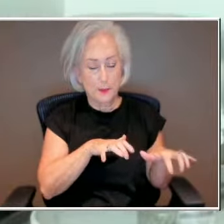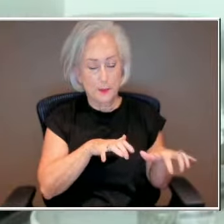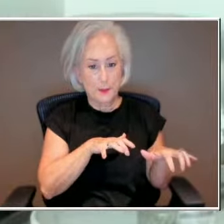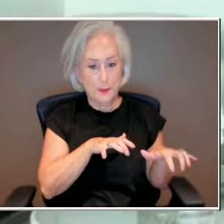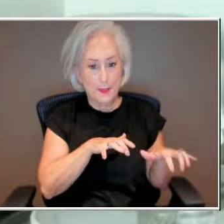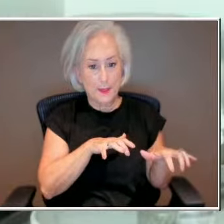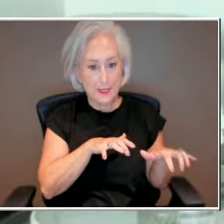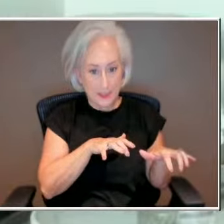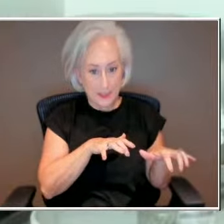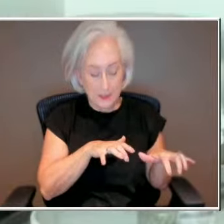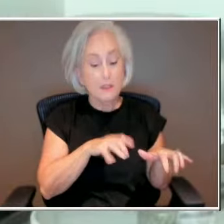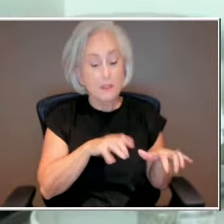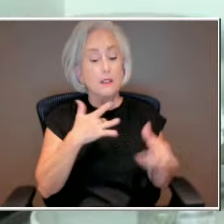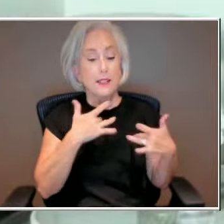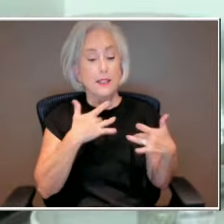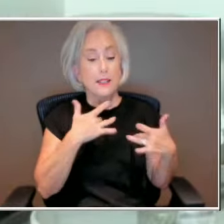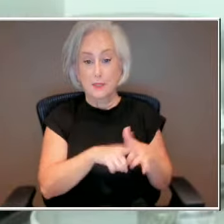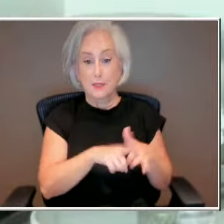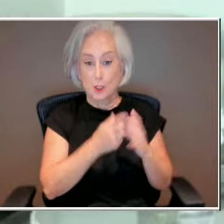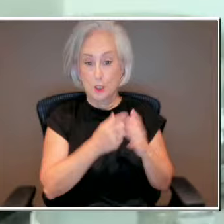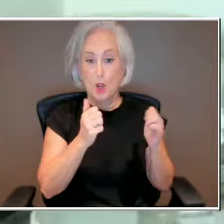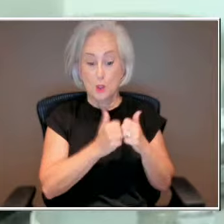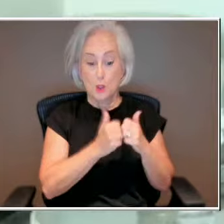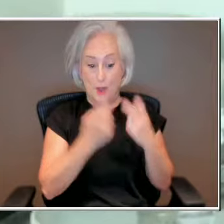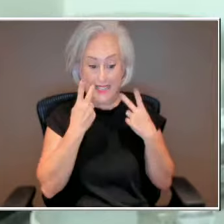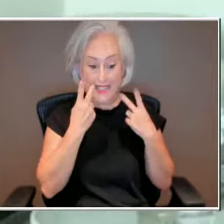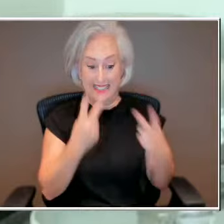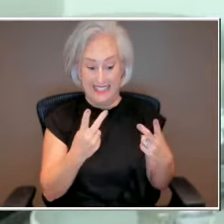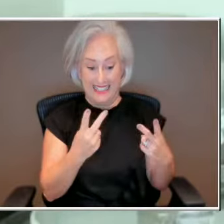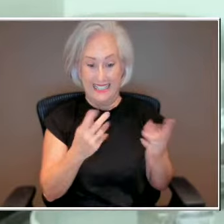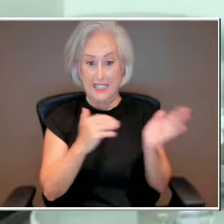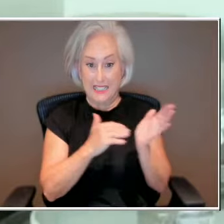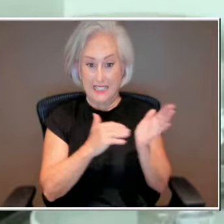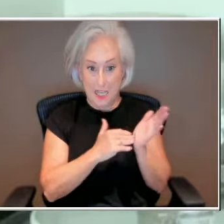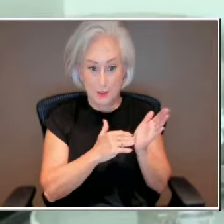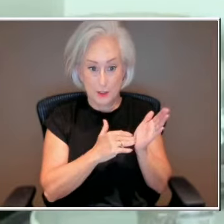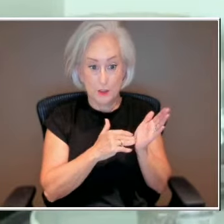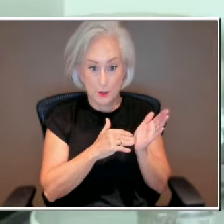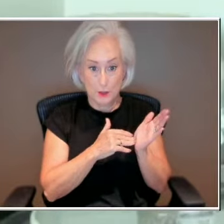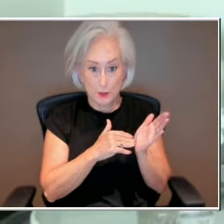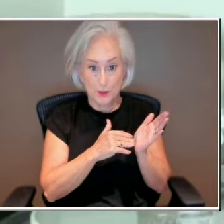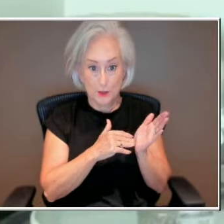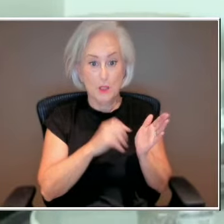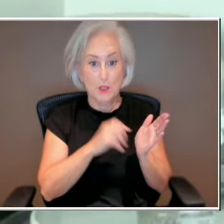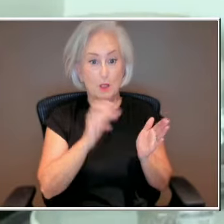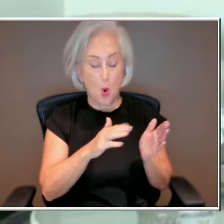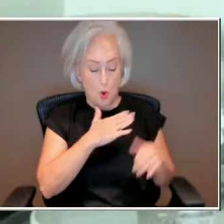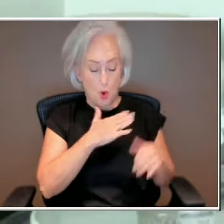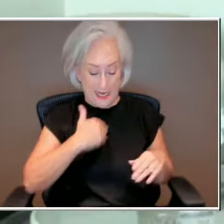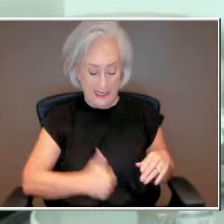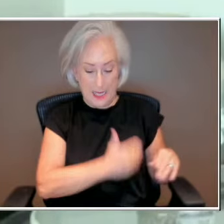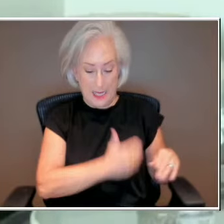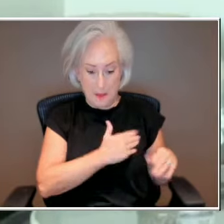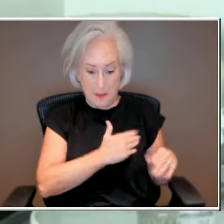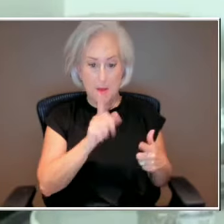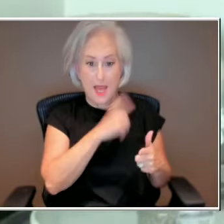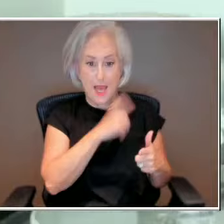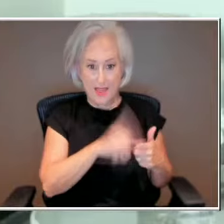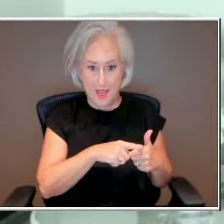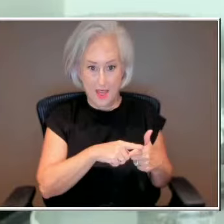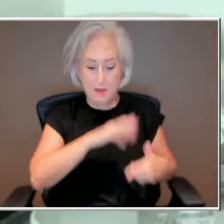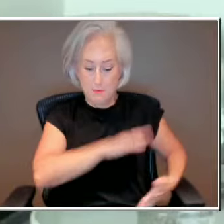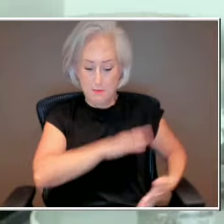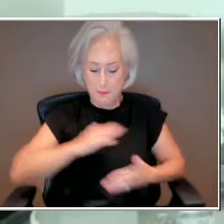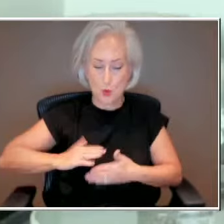and that usually starts with seeing some sort of a physician or care provider for an exam, and then proceeds to mammogram and